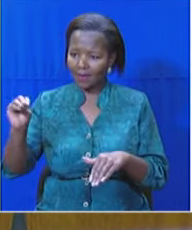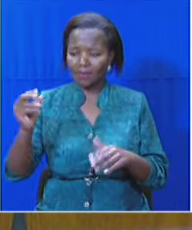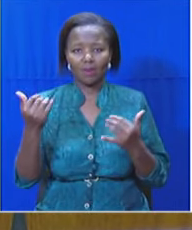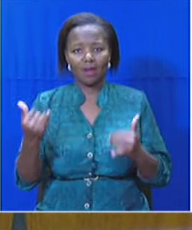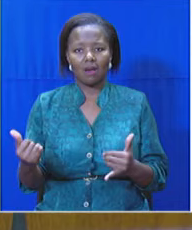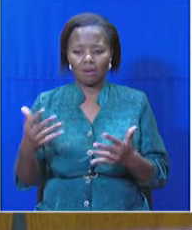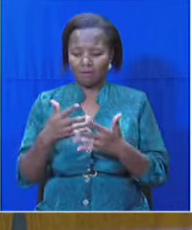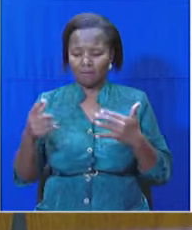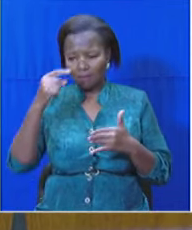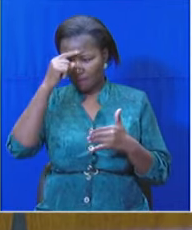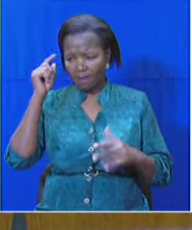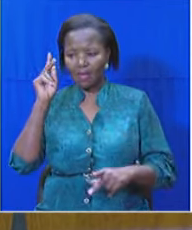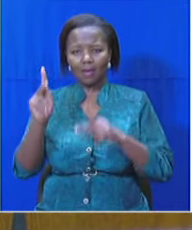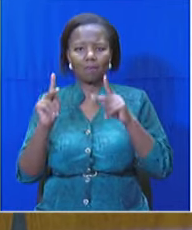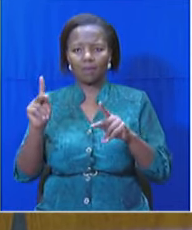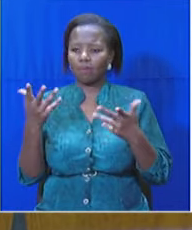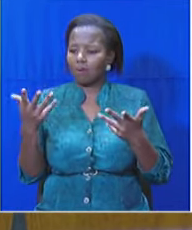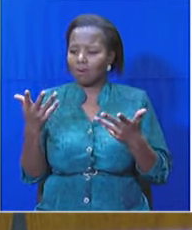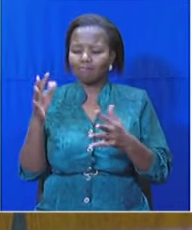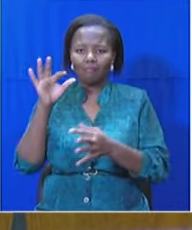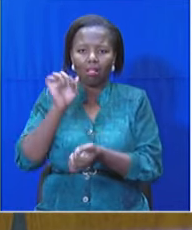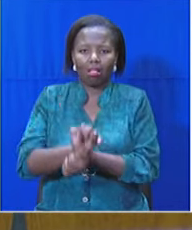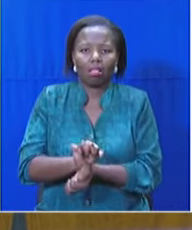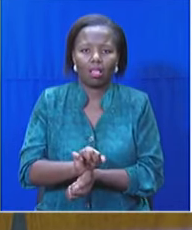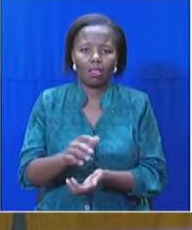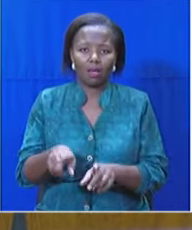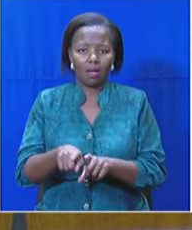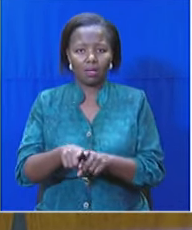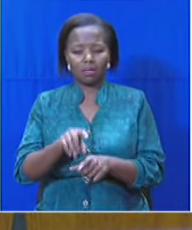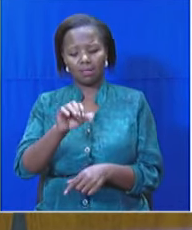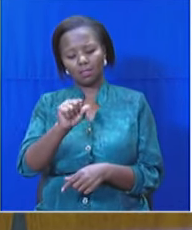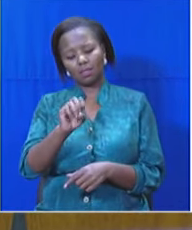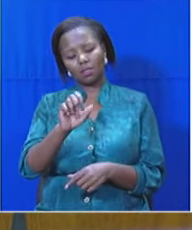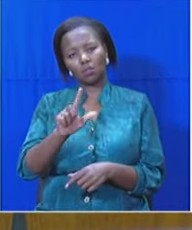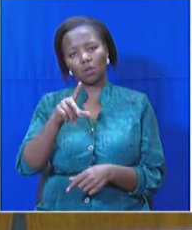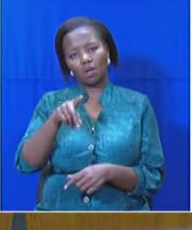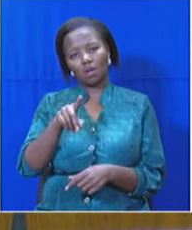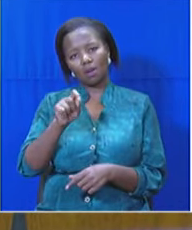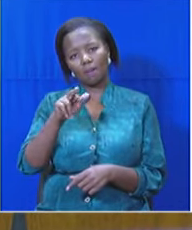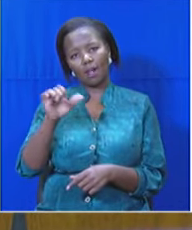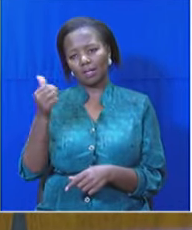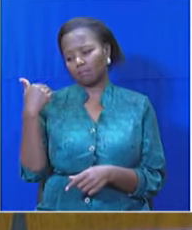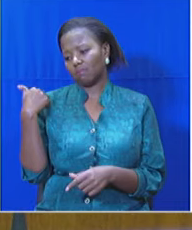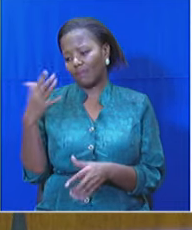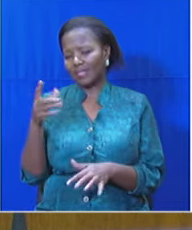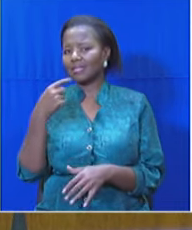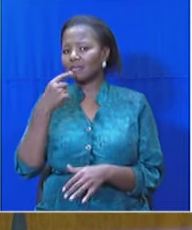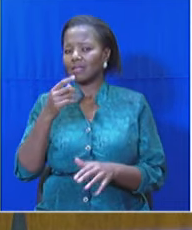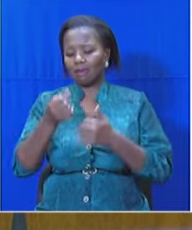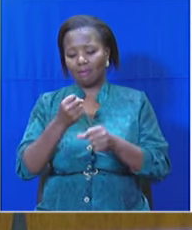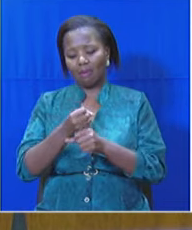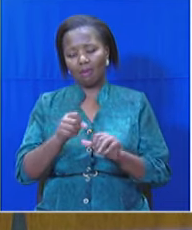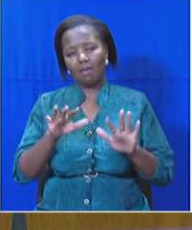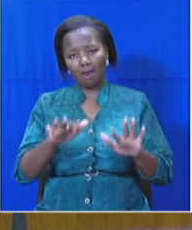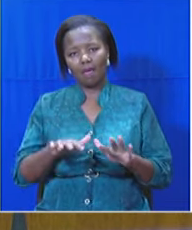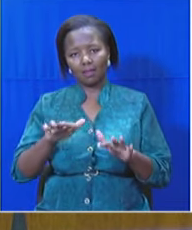pariah in the land of our birth, as Sol Plaatje observed in 1913. Therefore, we call to this department